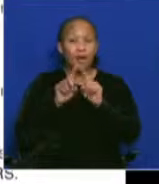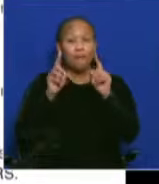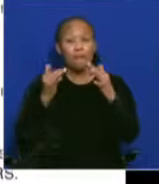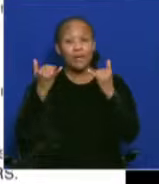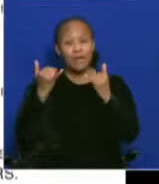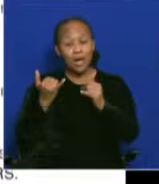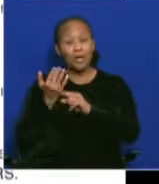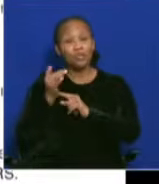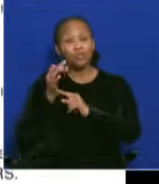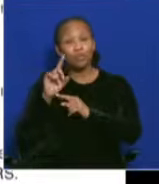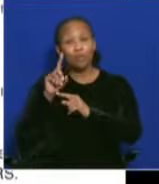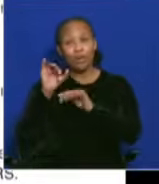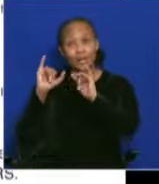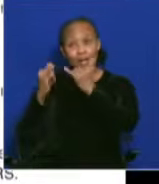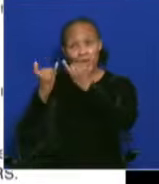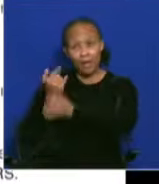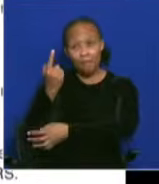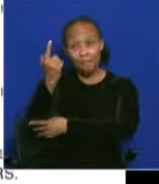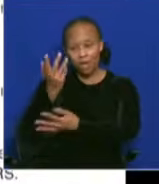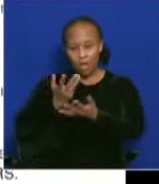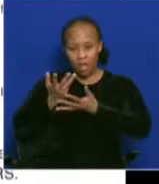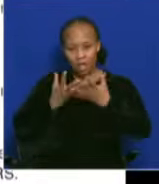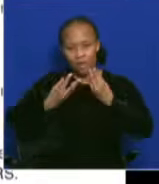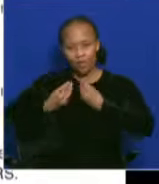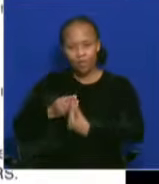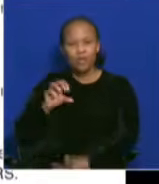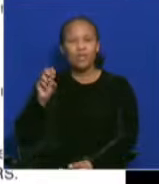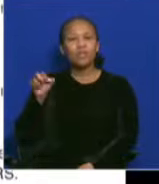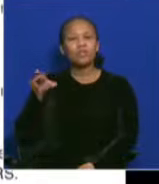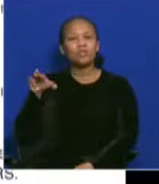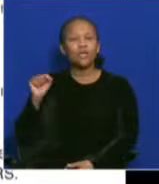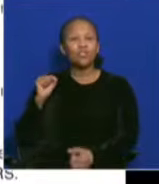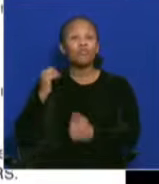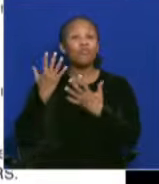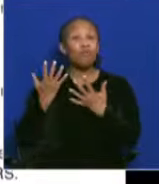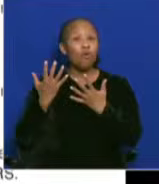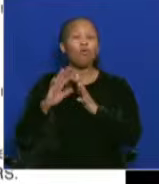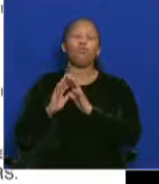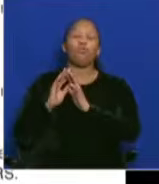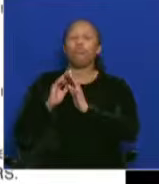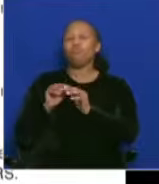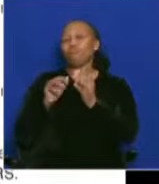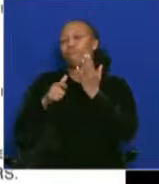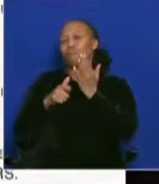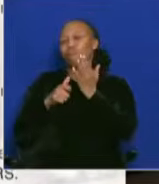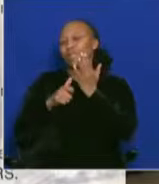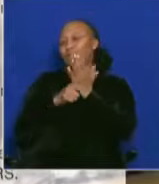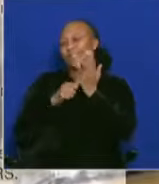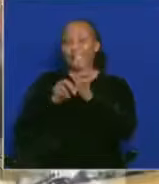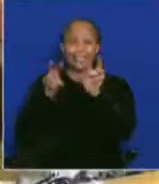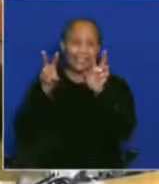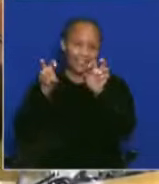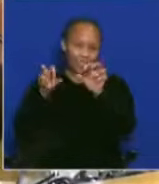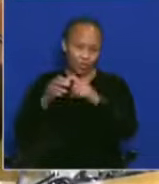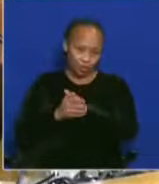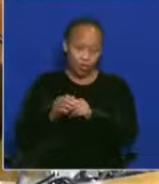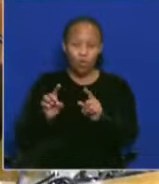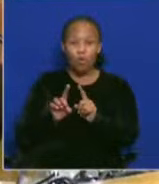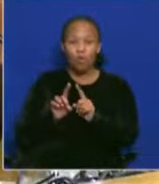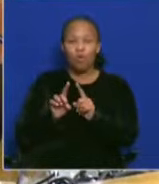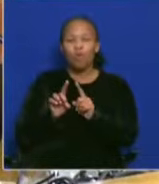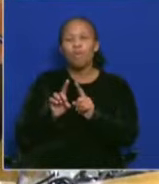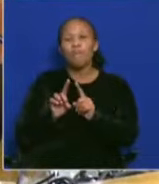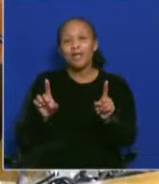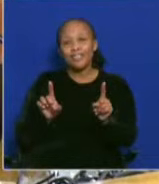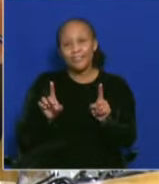with SARS concerning historical tax matters. It does not, without more,